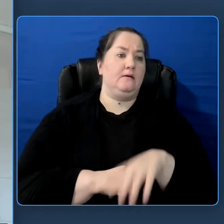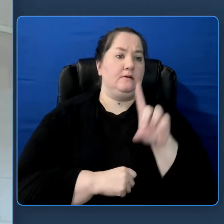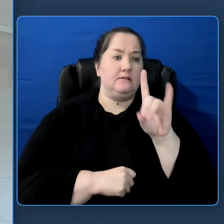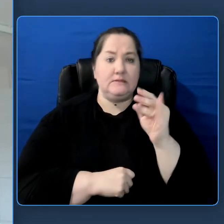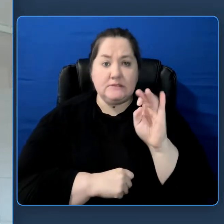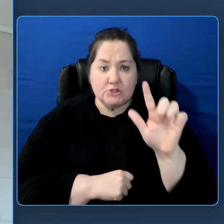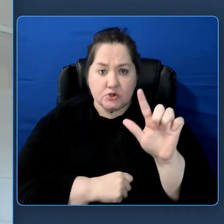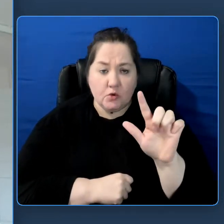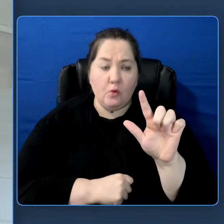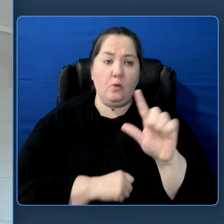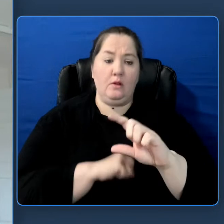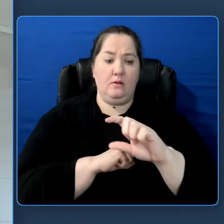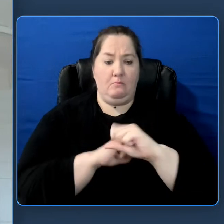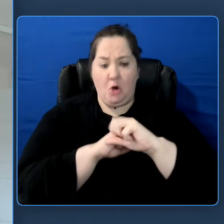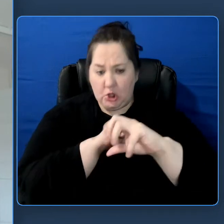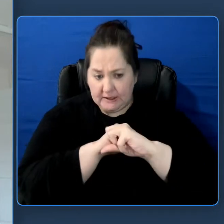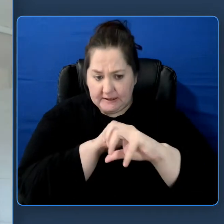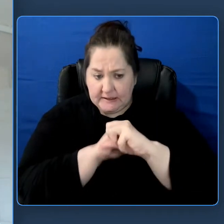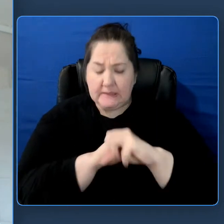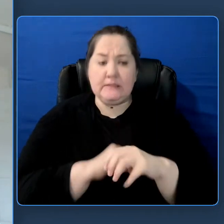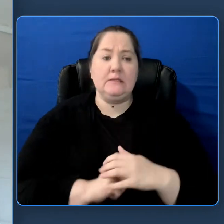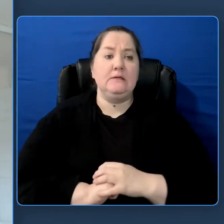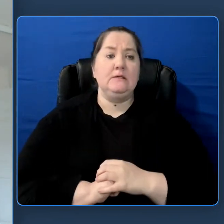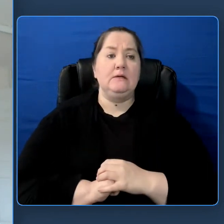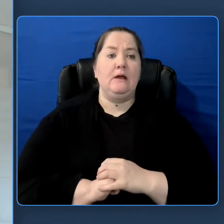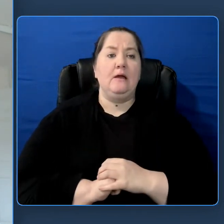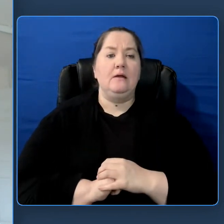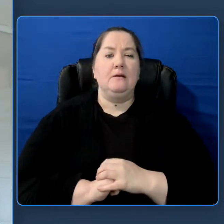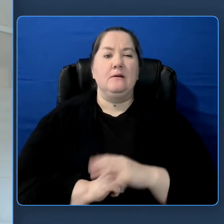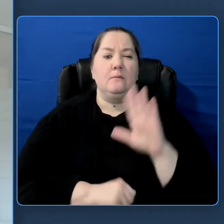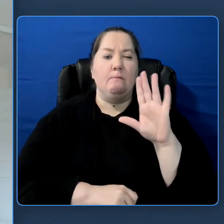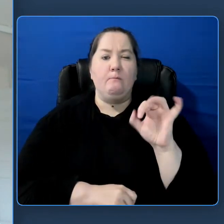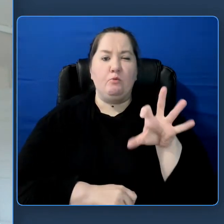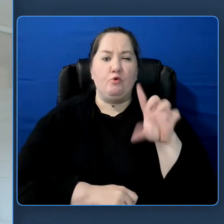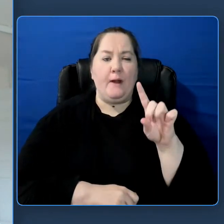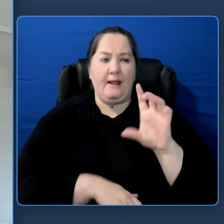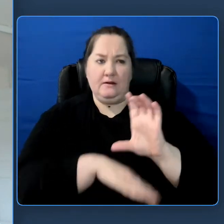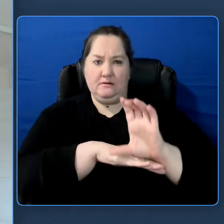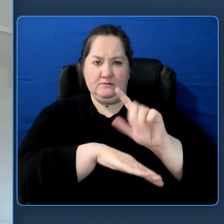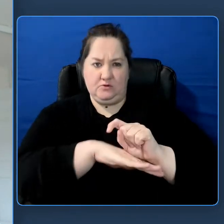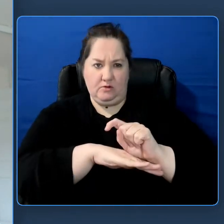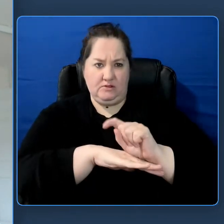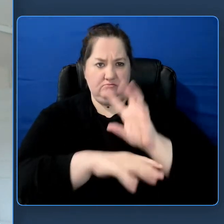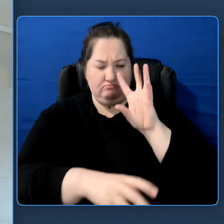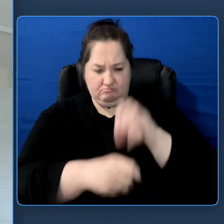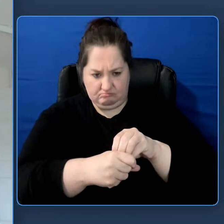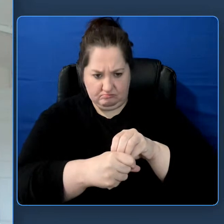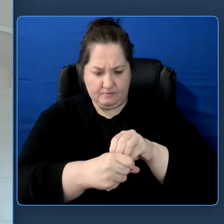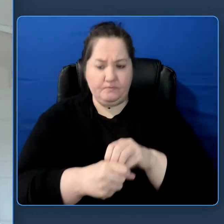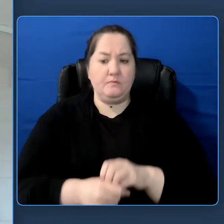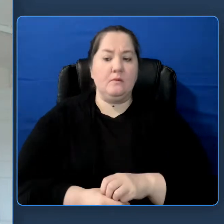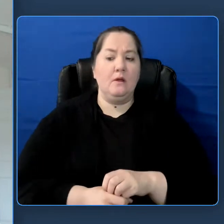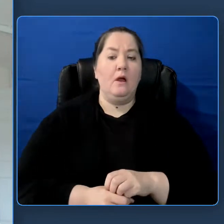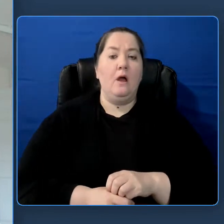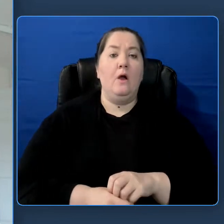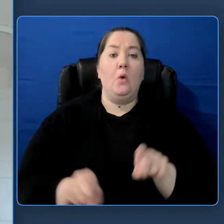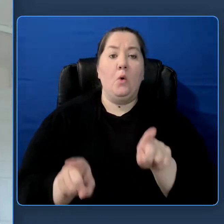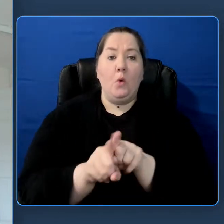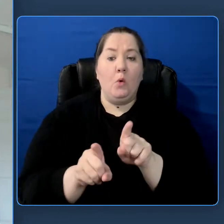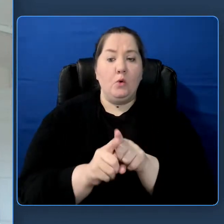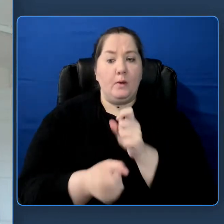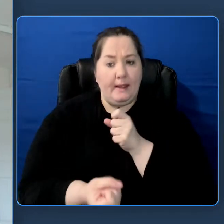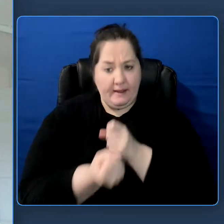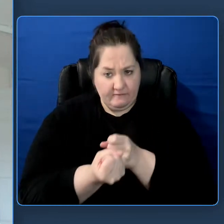digital marketing, and brand consulting all kind of falls under that. And I'm also an